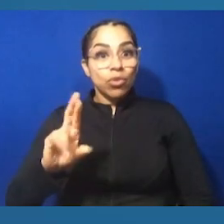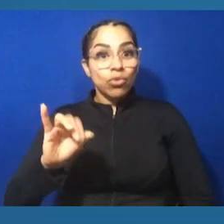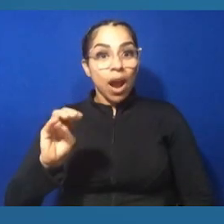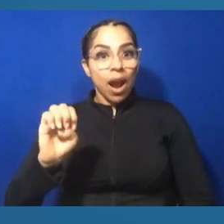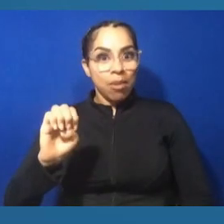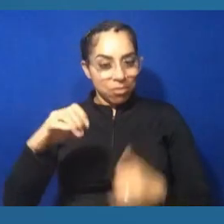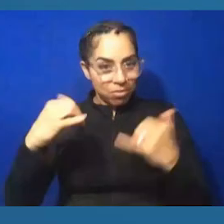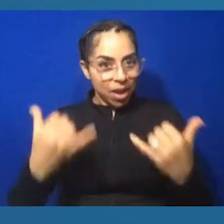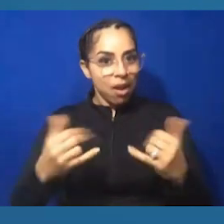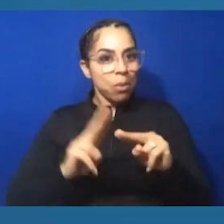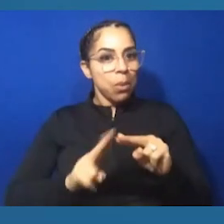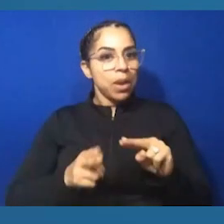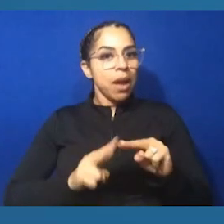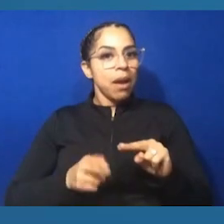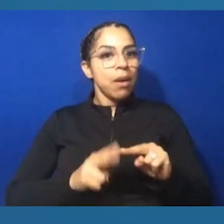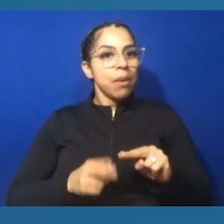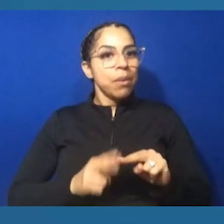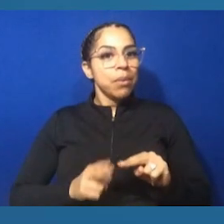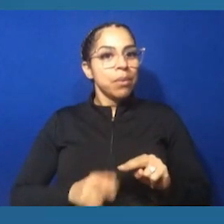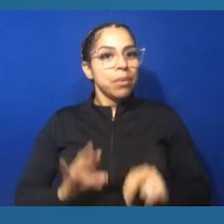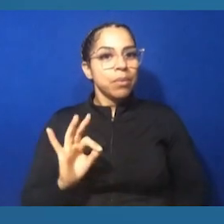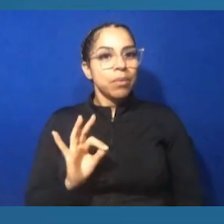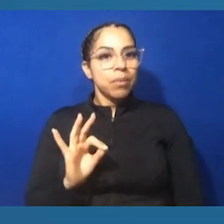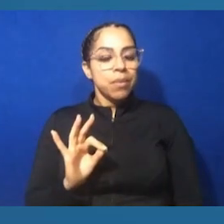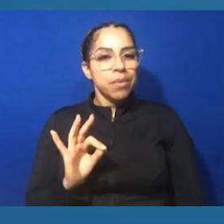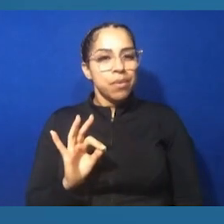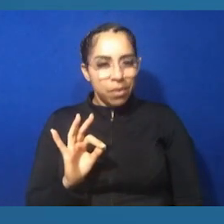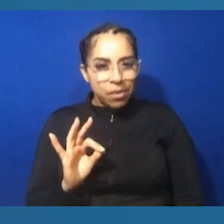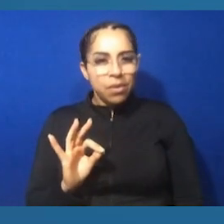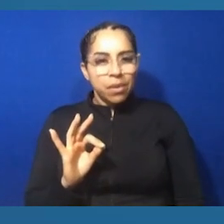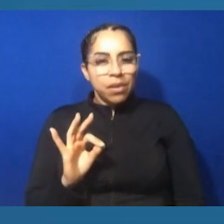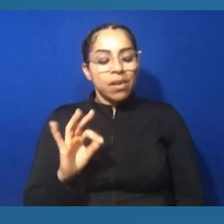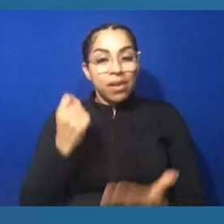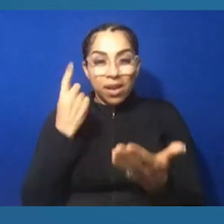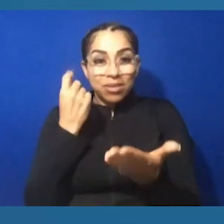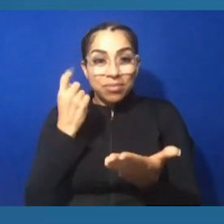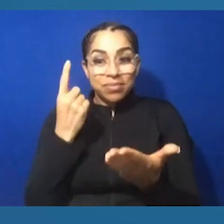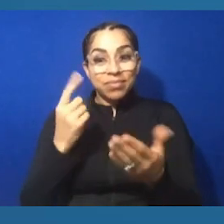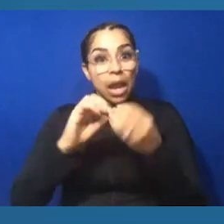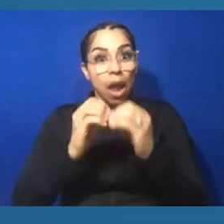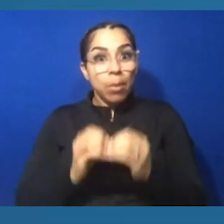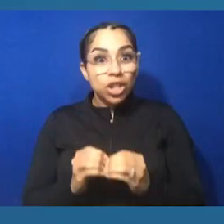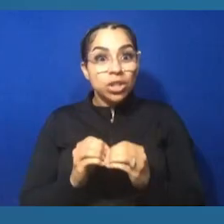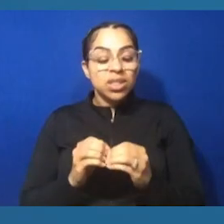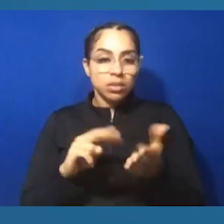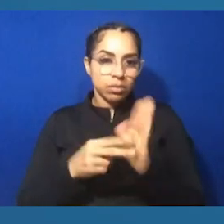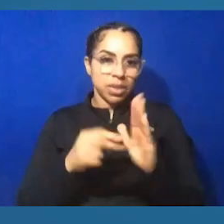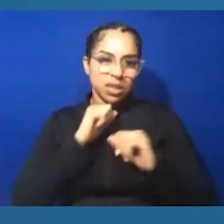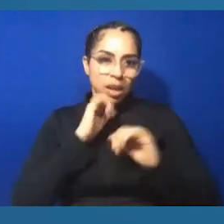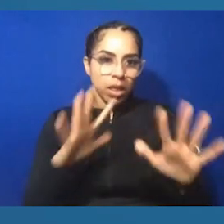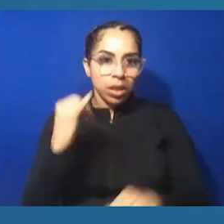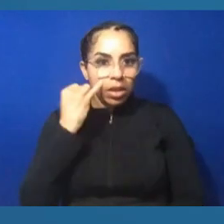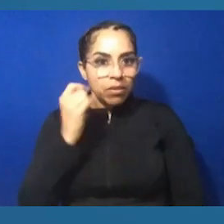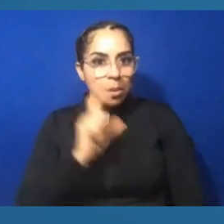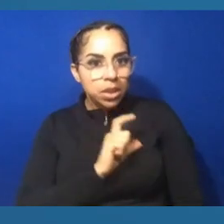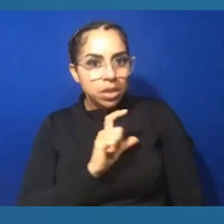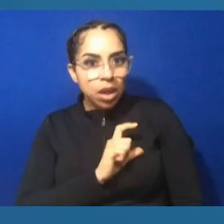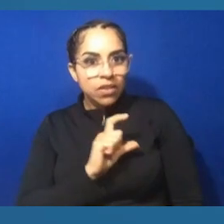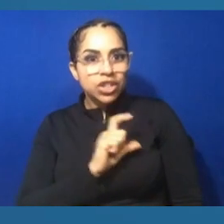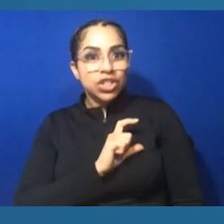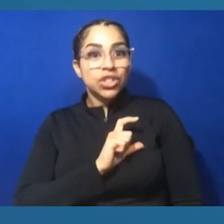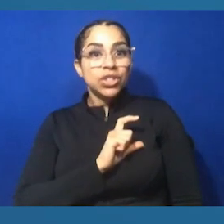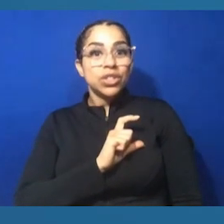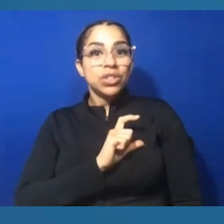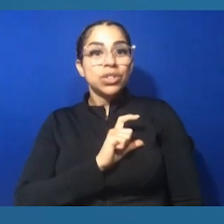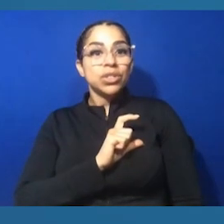I want to say none of this means anything, though, if we have the police officers who arrest an